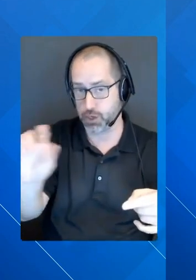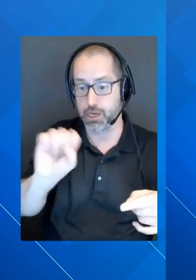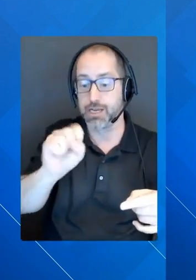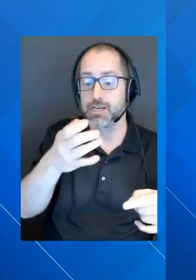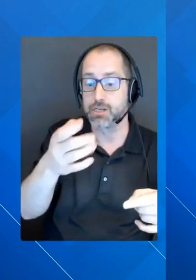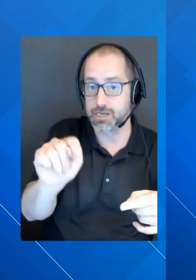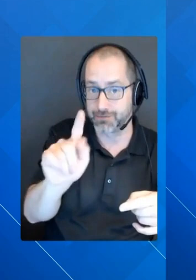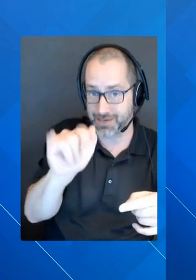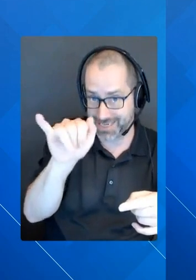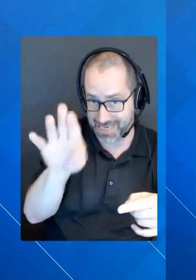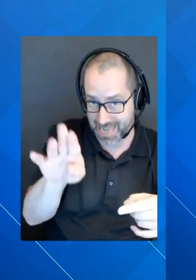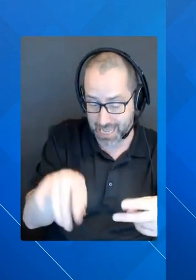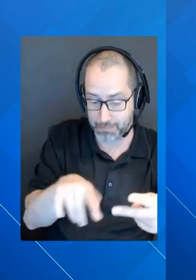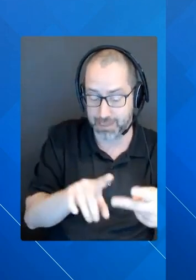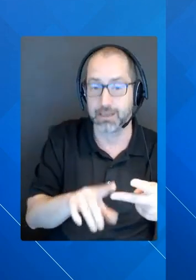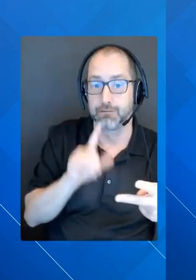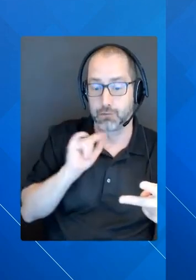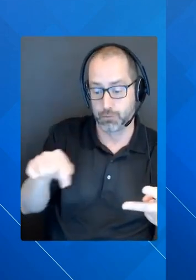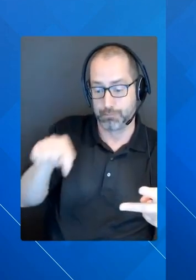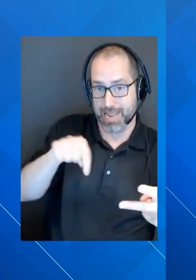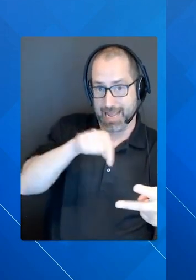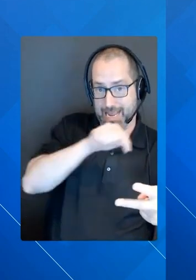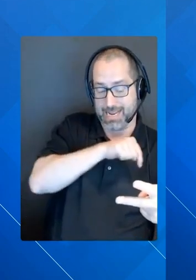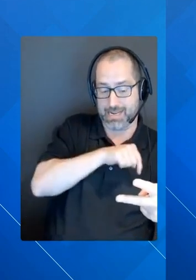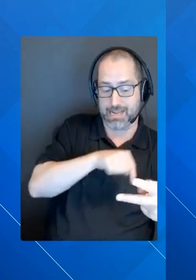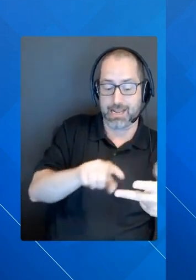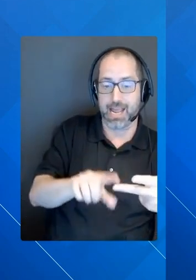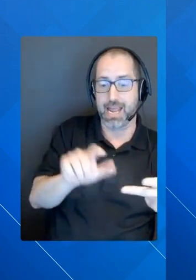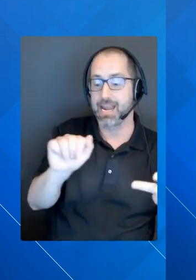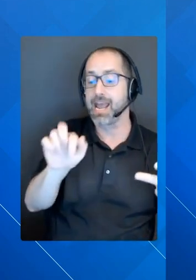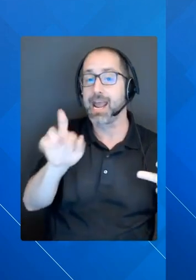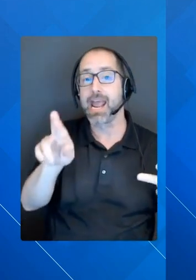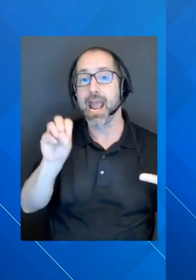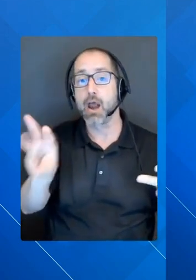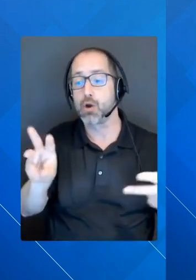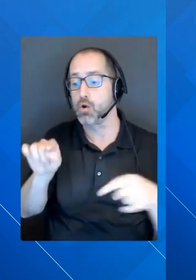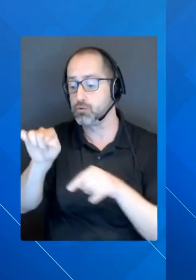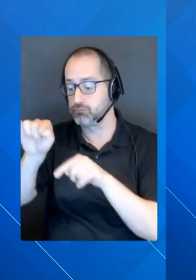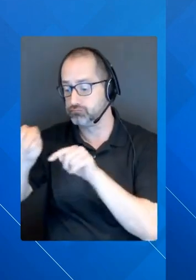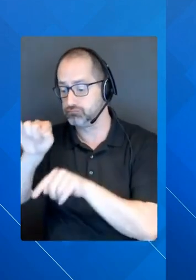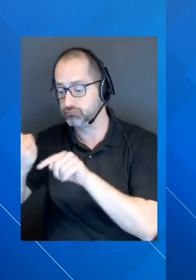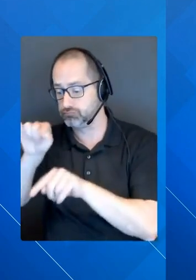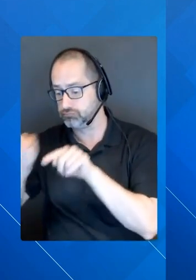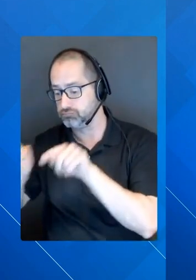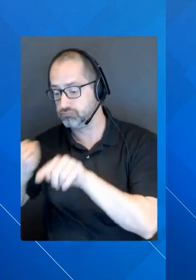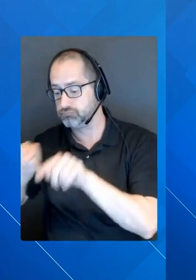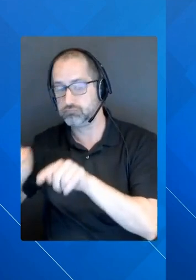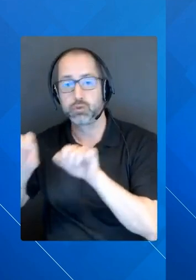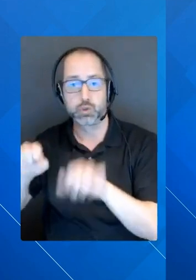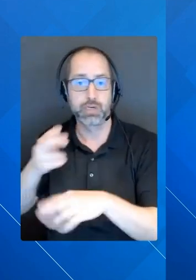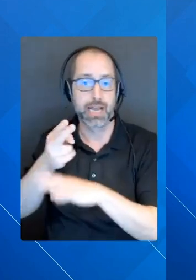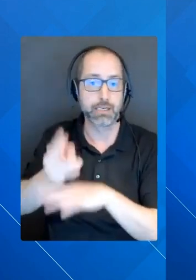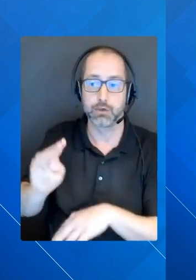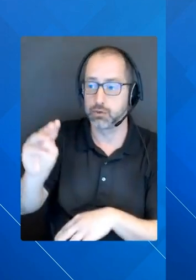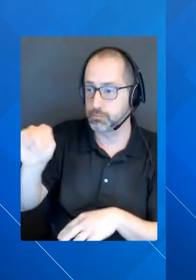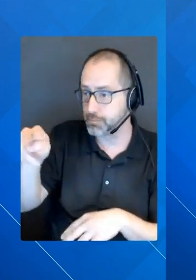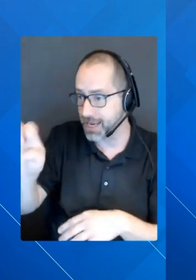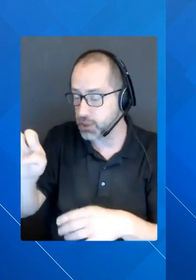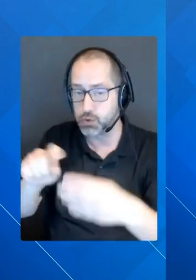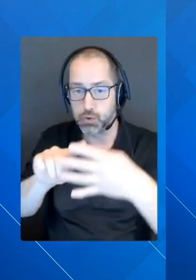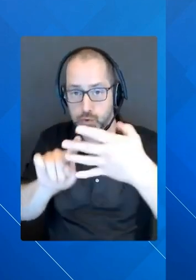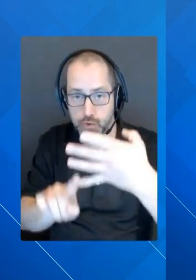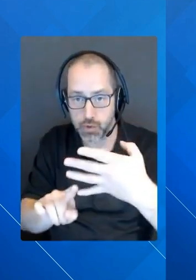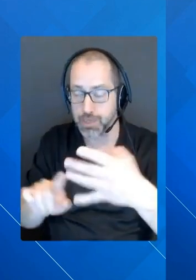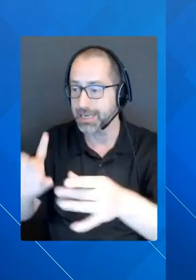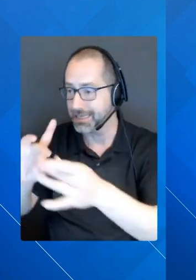back, and occasional arrow keys, you should be able to use menus, links, buttons, anything that you can interact with using a mouse.